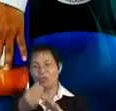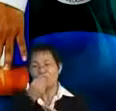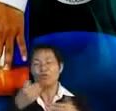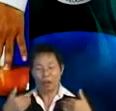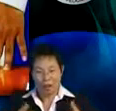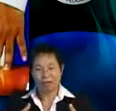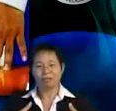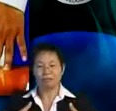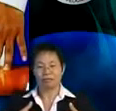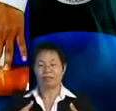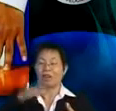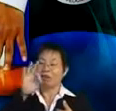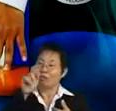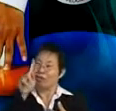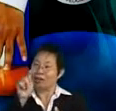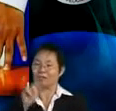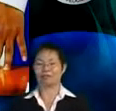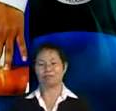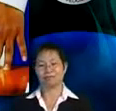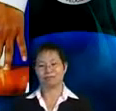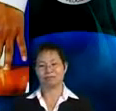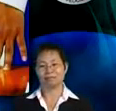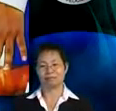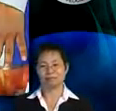sample contains fats.